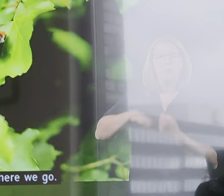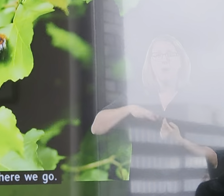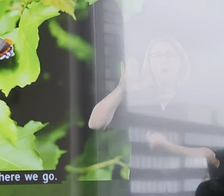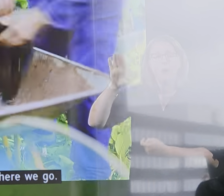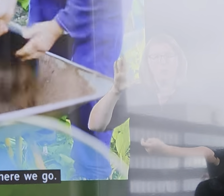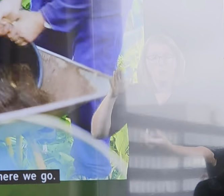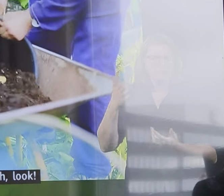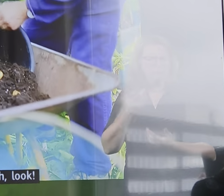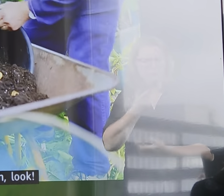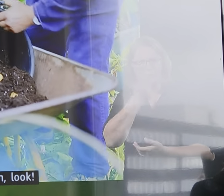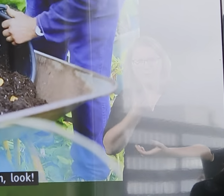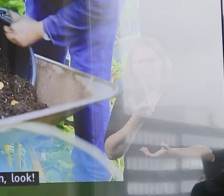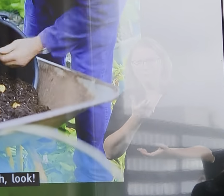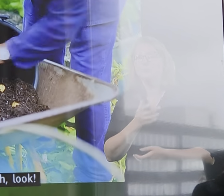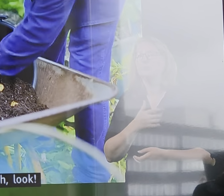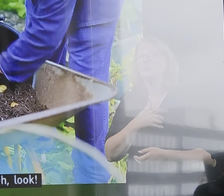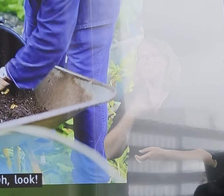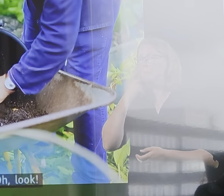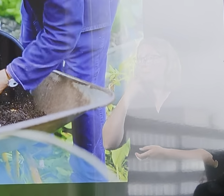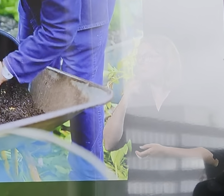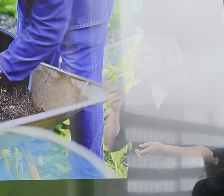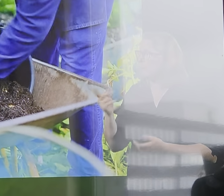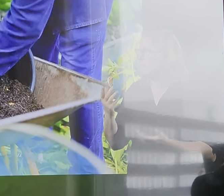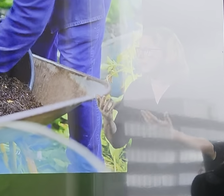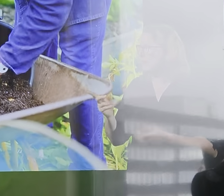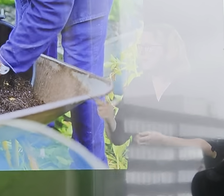we go. Oh, look.